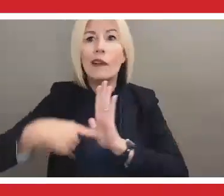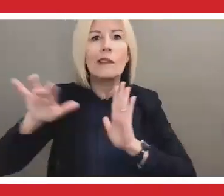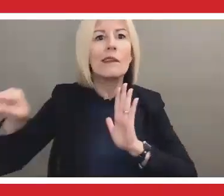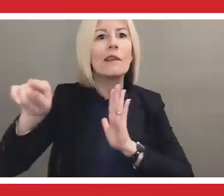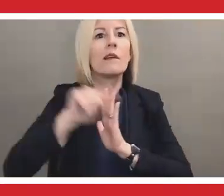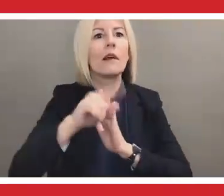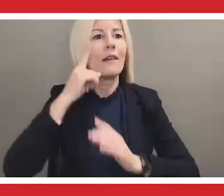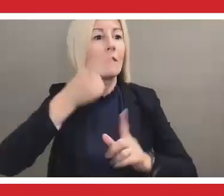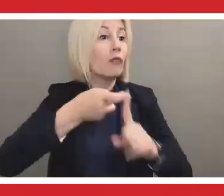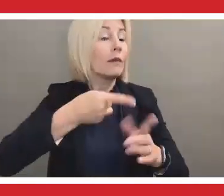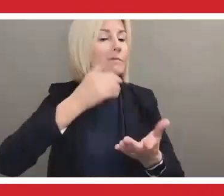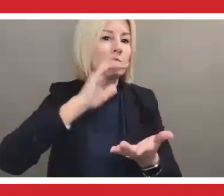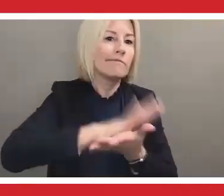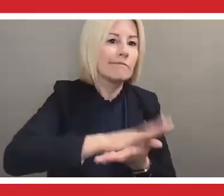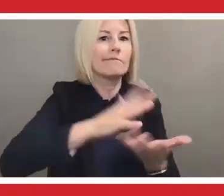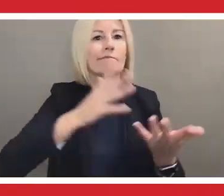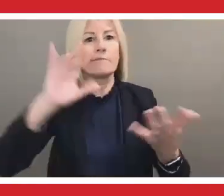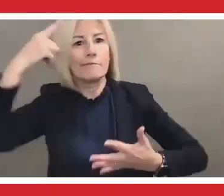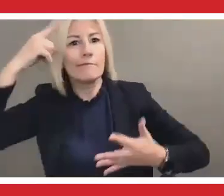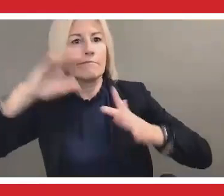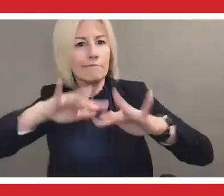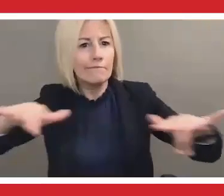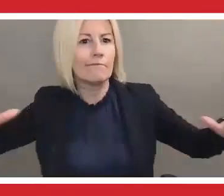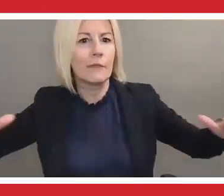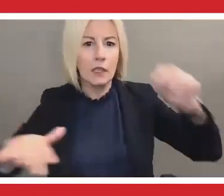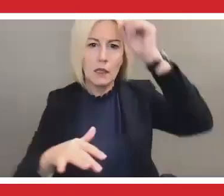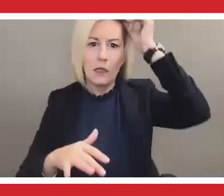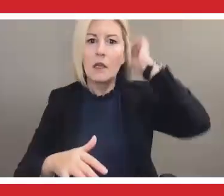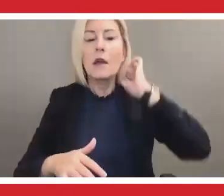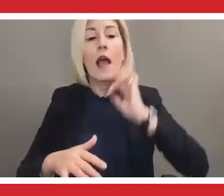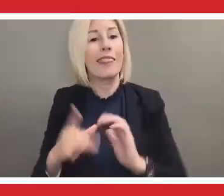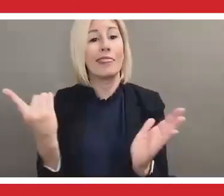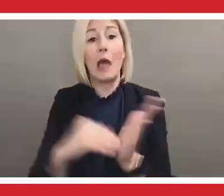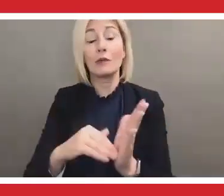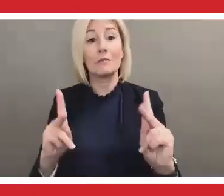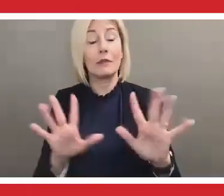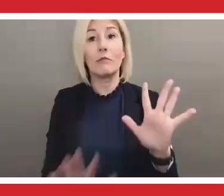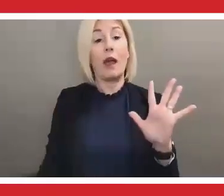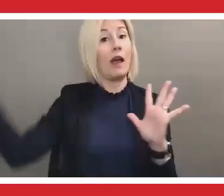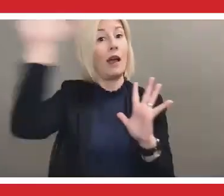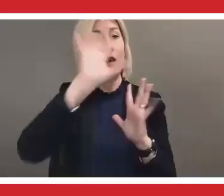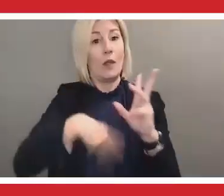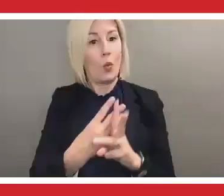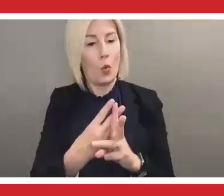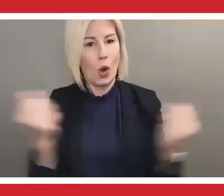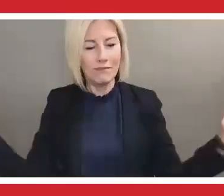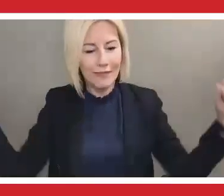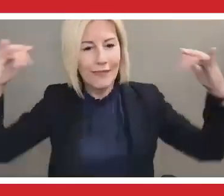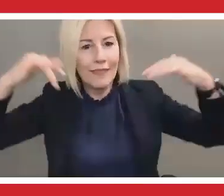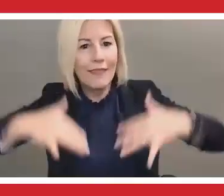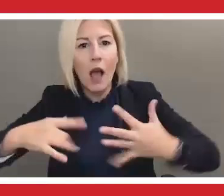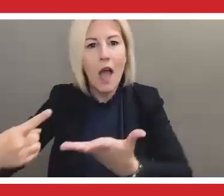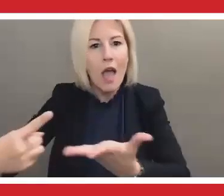academia and non-governmental organizations, youth, and thousands of people from all over the world to meet and to debate